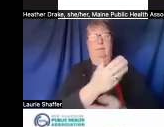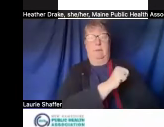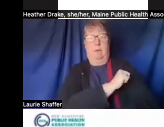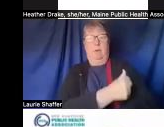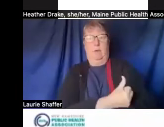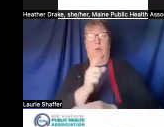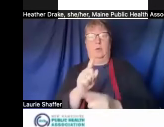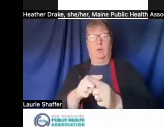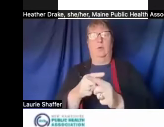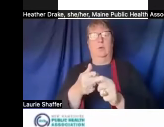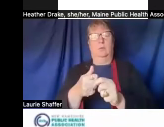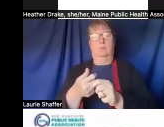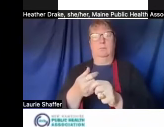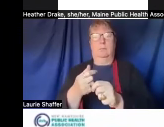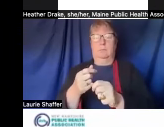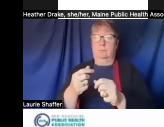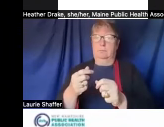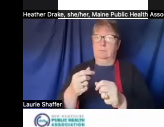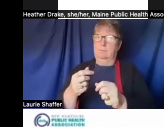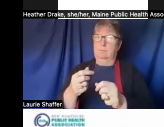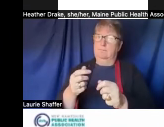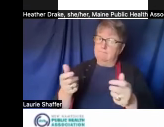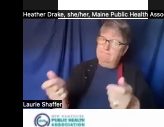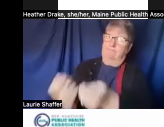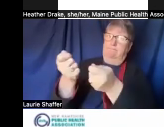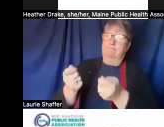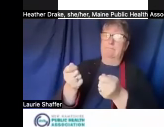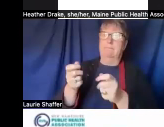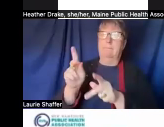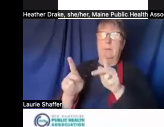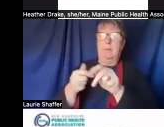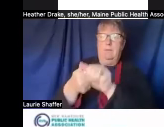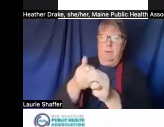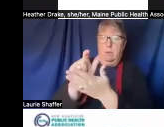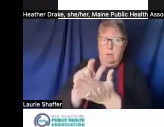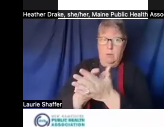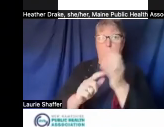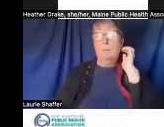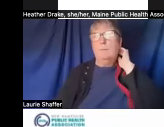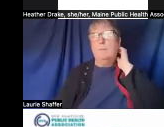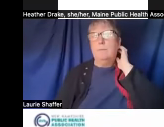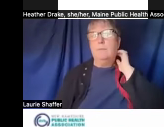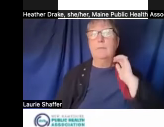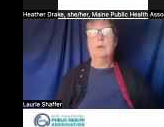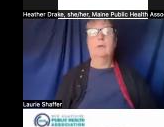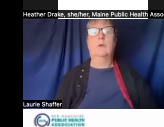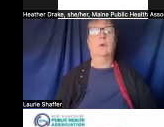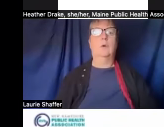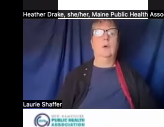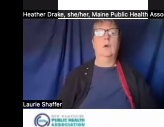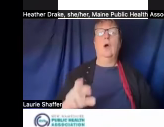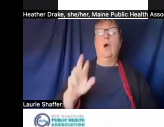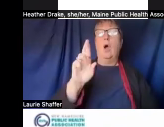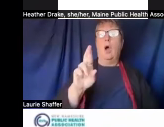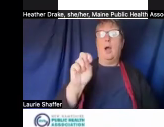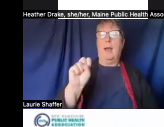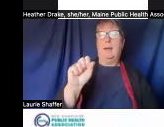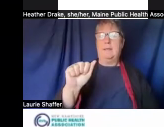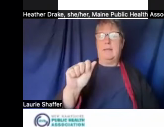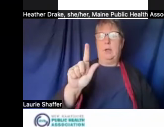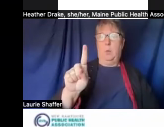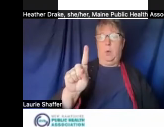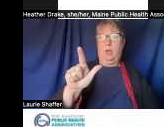And this will be important later as we talk about COVID. So some of the main RSAs that give health officer authority are RSA 128 that says